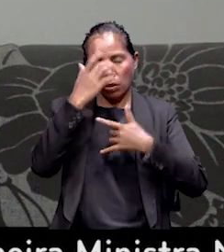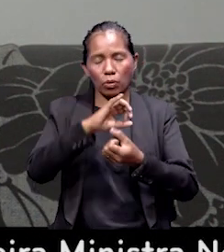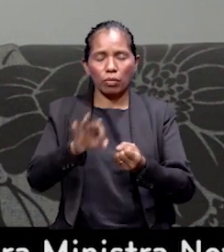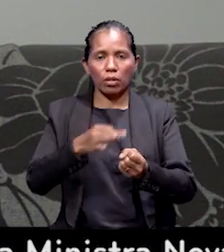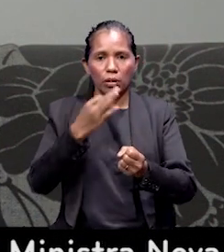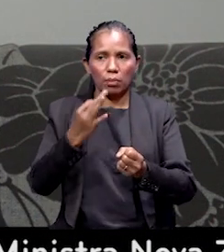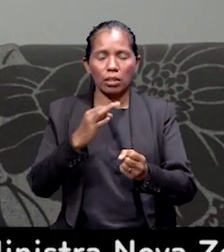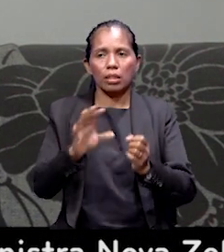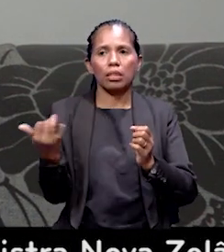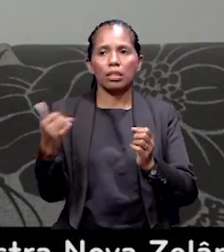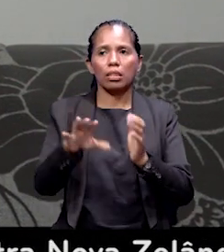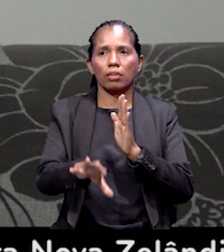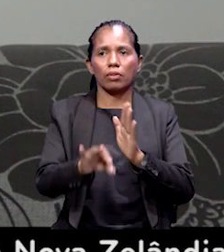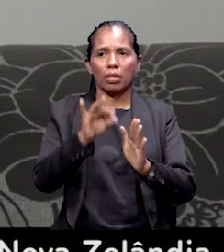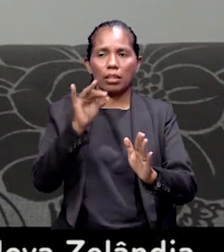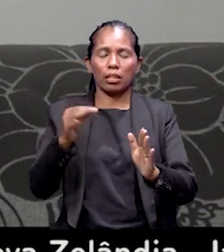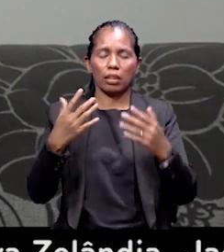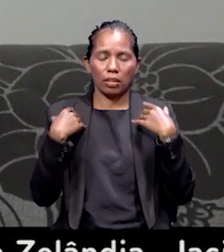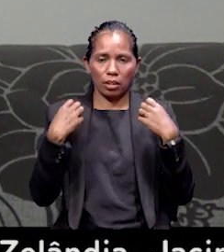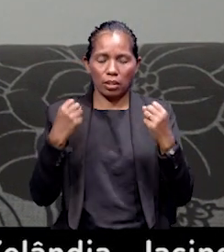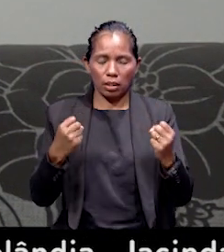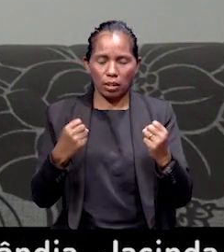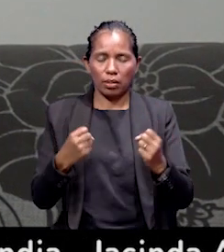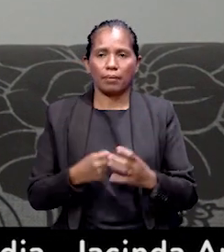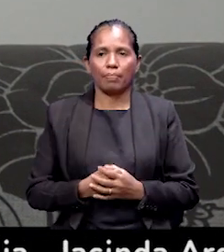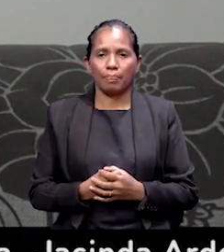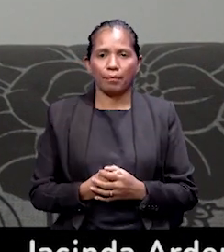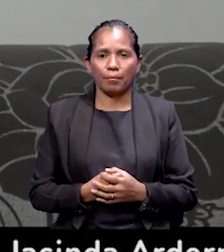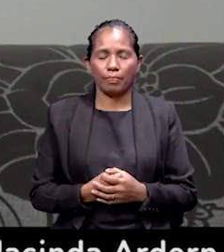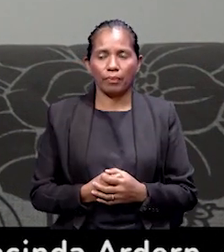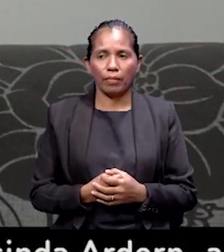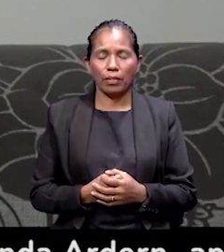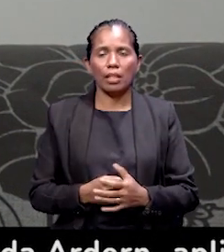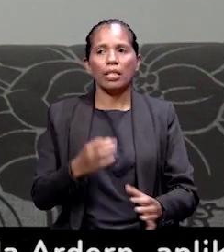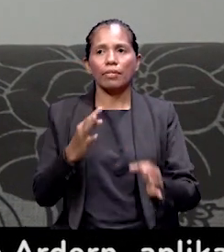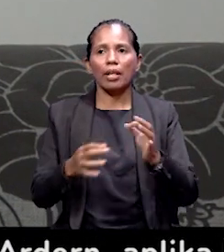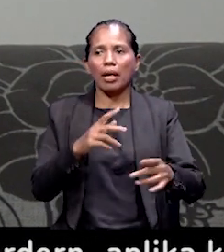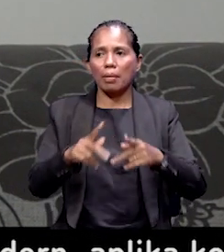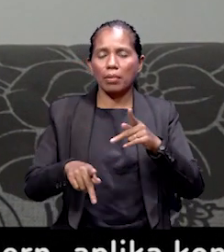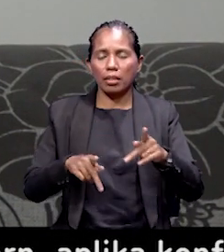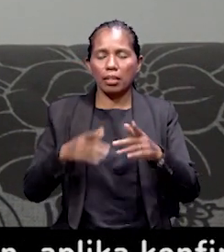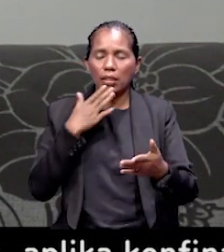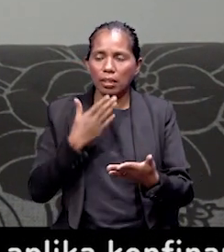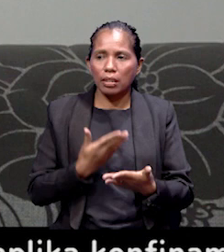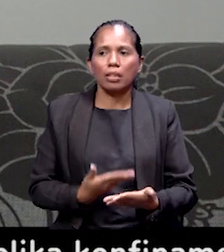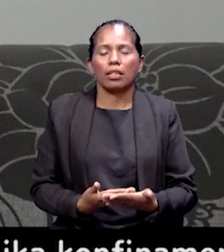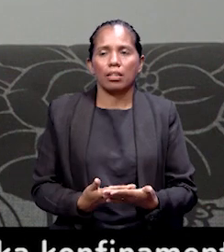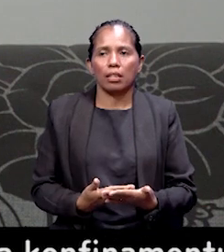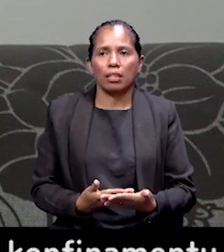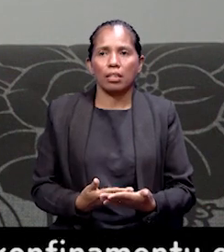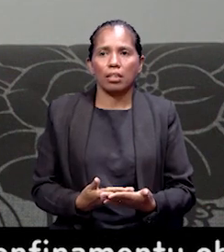foi hetan imuni, sistema imuni, hetan imunidade. I quando ema sira ne beke recupera ne, maka